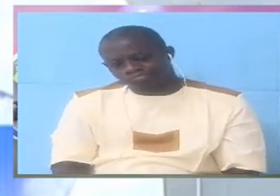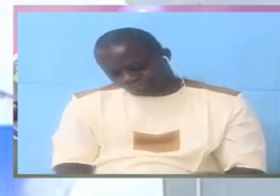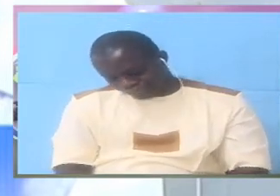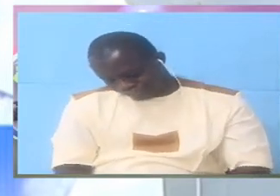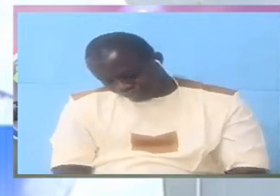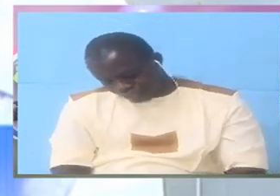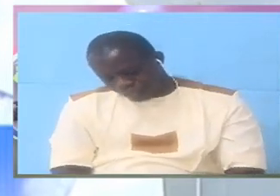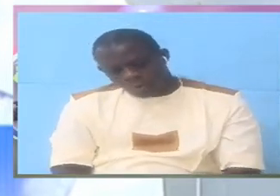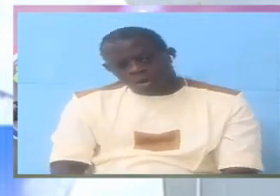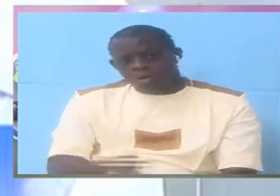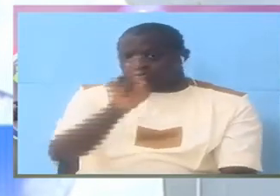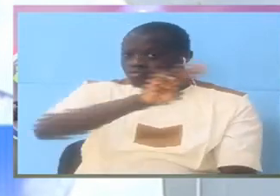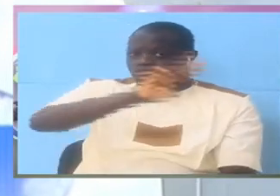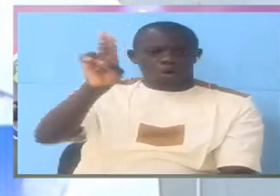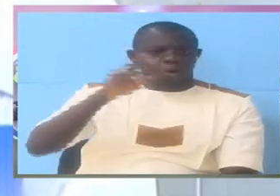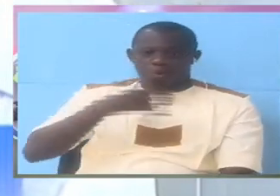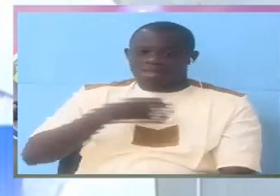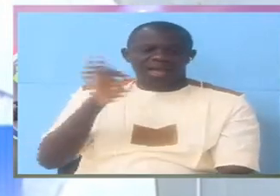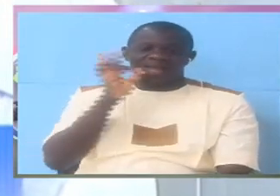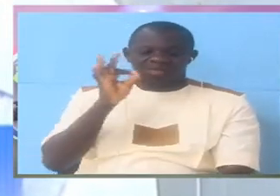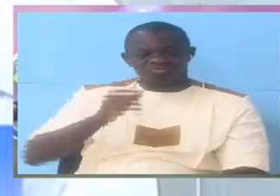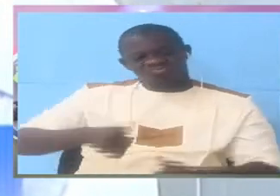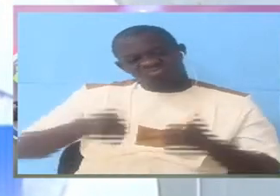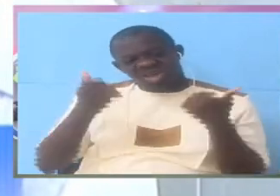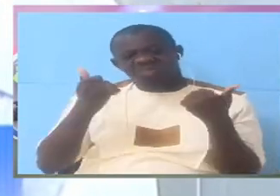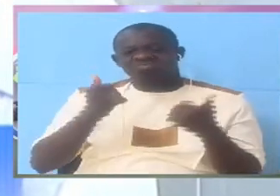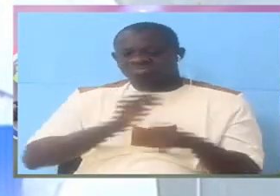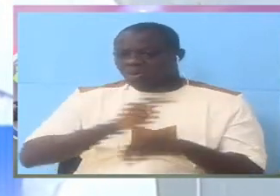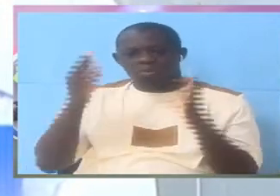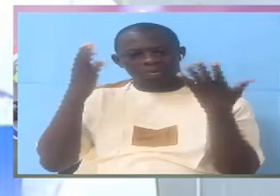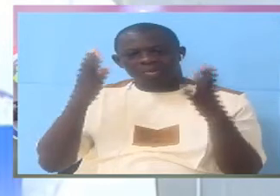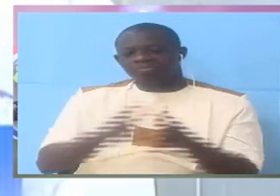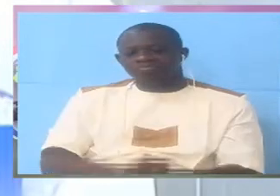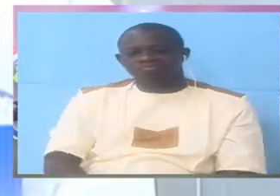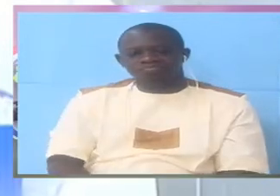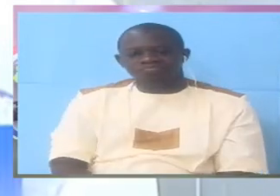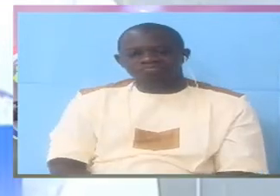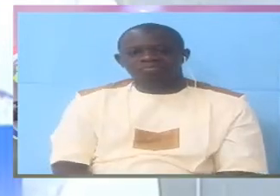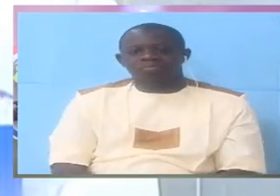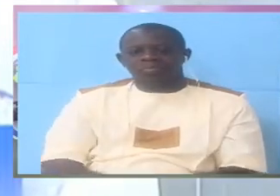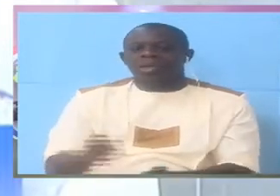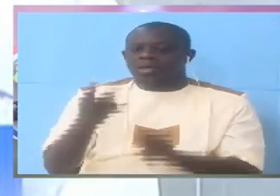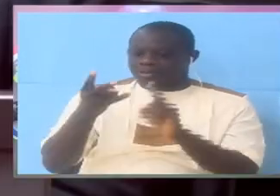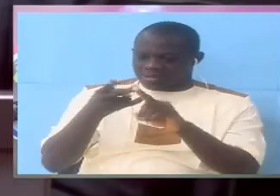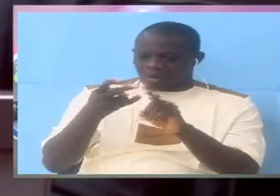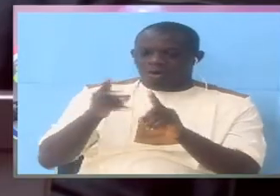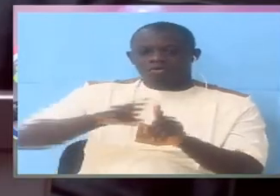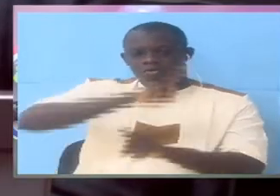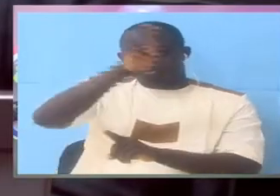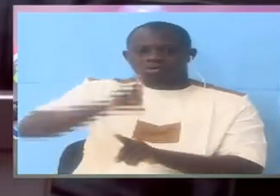You don't want to answer, but it's fine. The second question is,